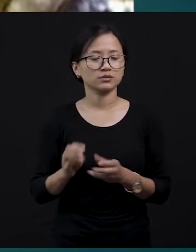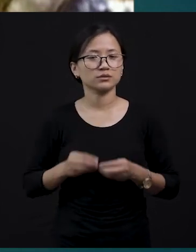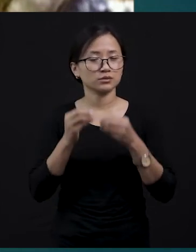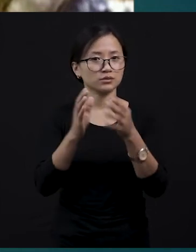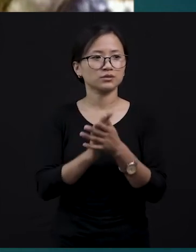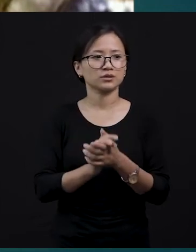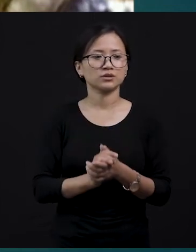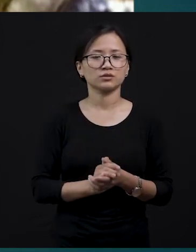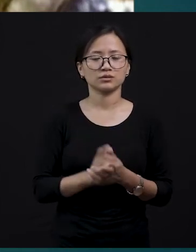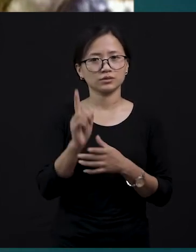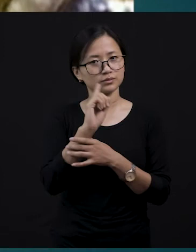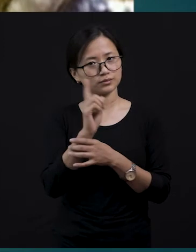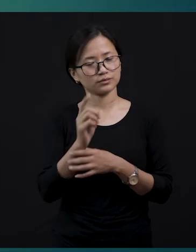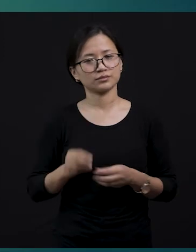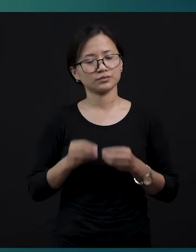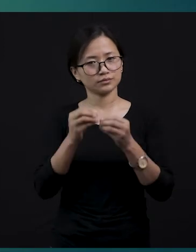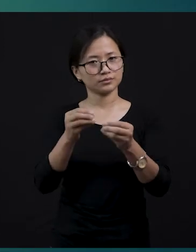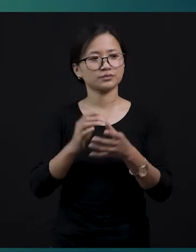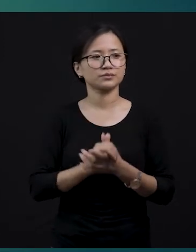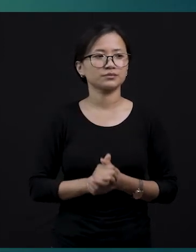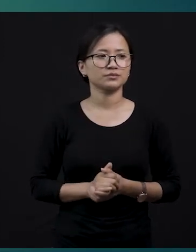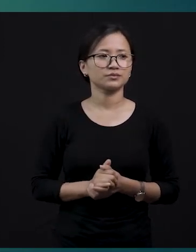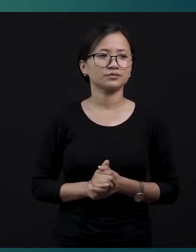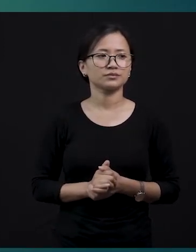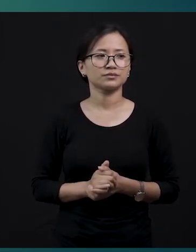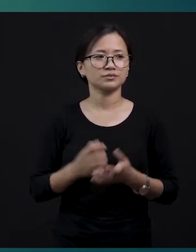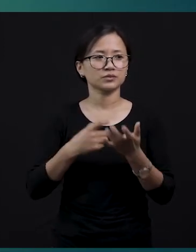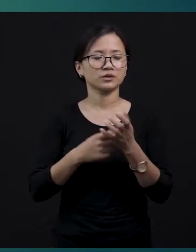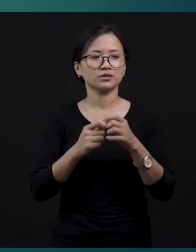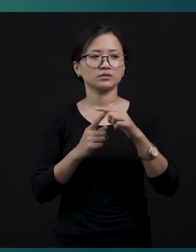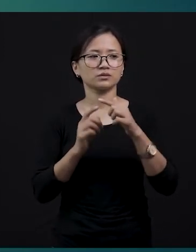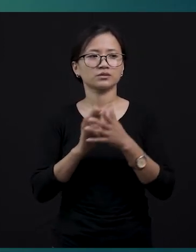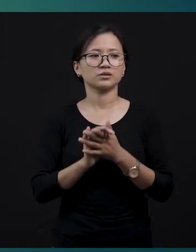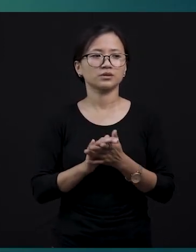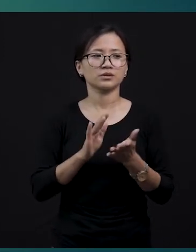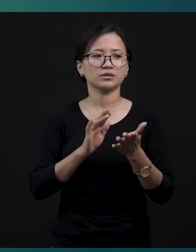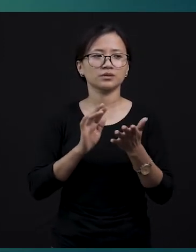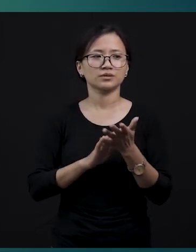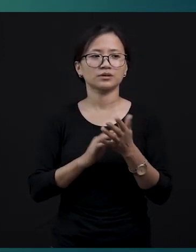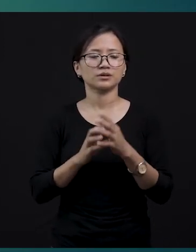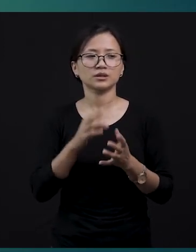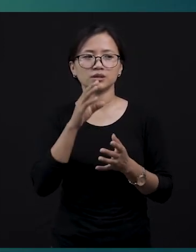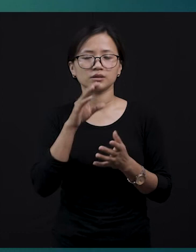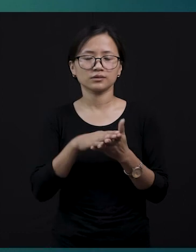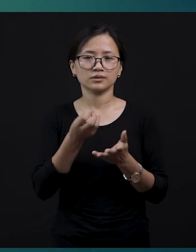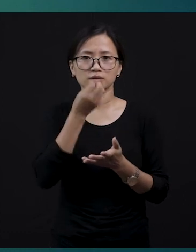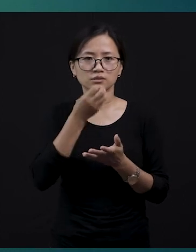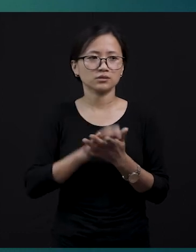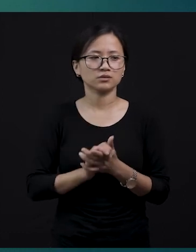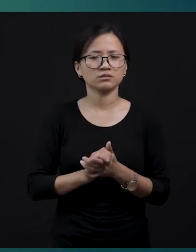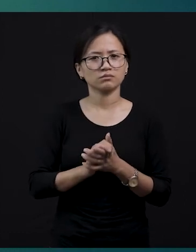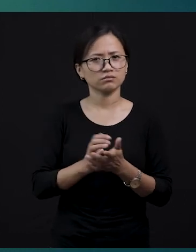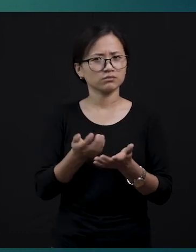produced through these tails, okay? And a rattlesnake preys on, that means it eats this kind of